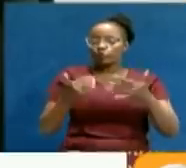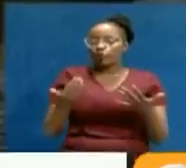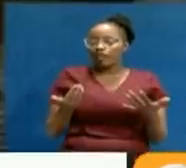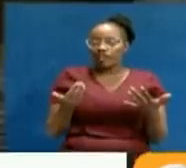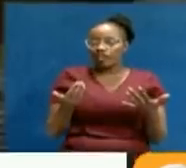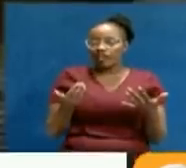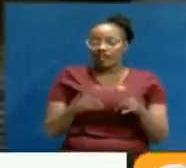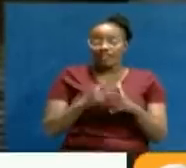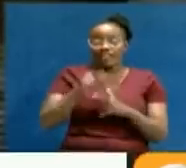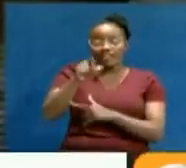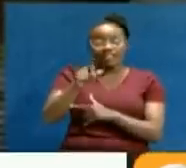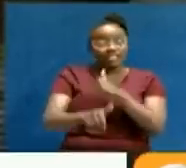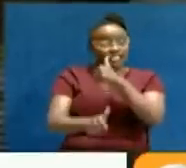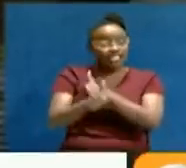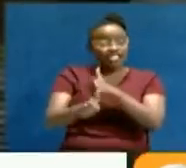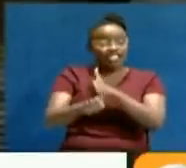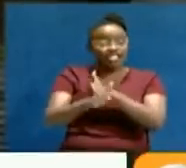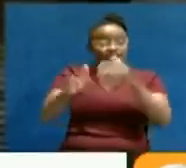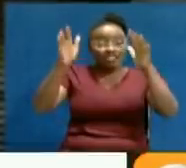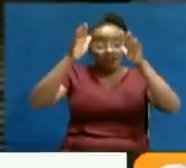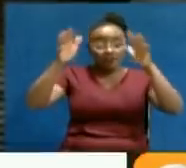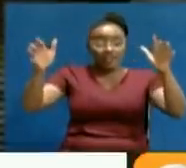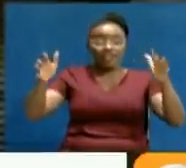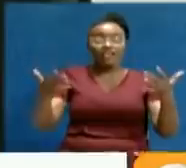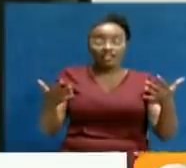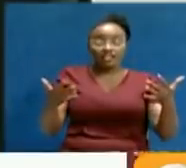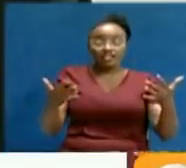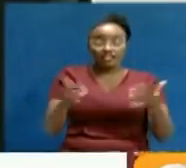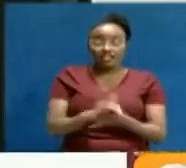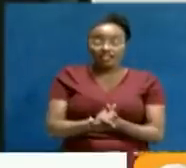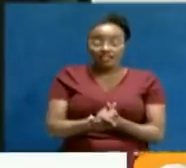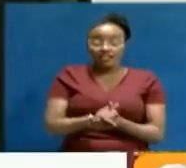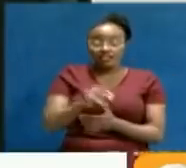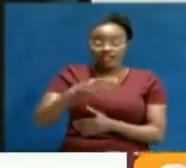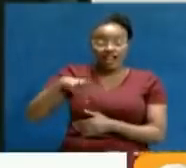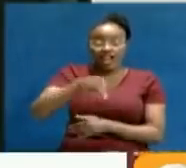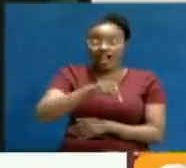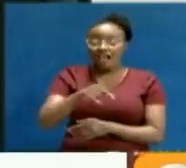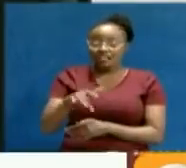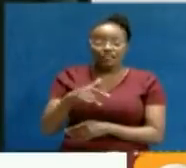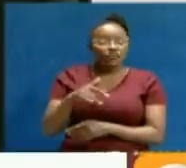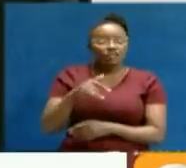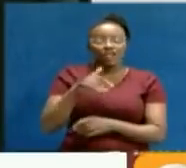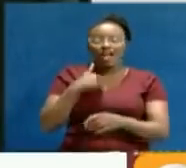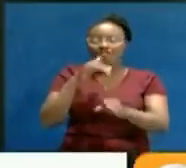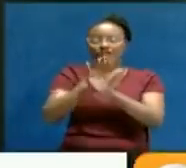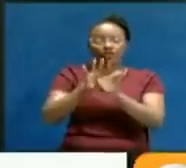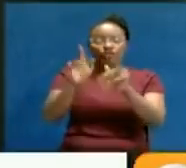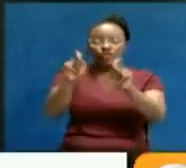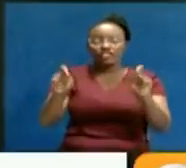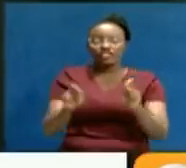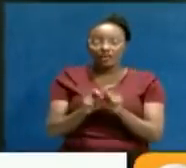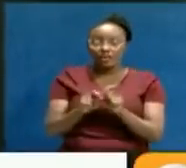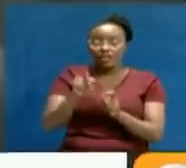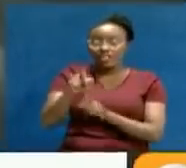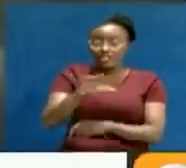is a very, very dangerous disease. We are very deeply tribal, deeply, even